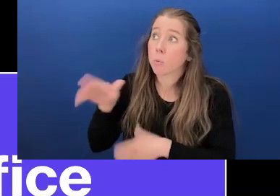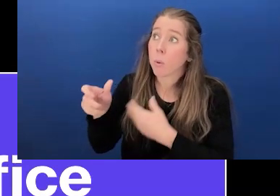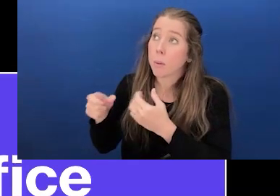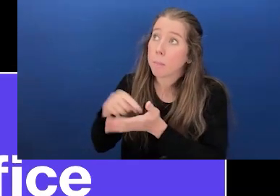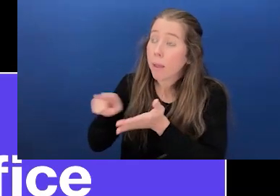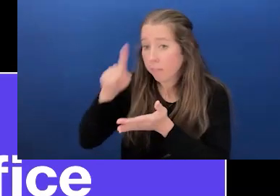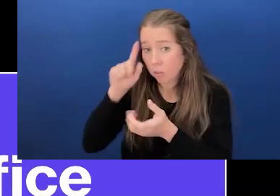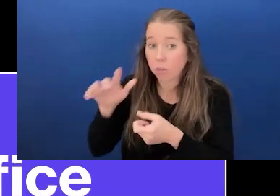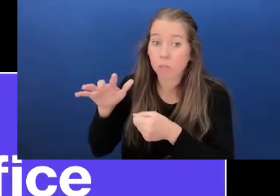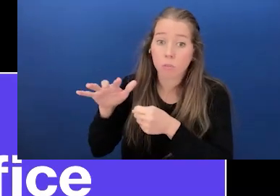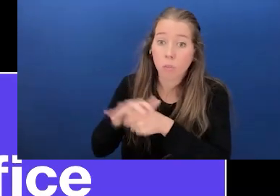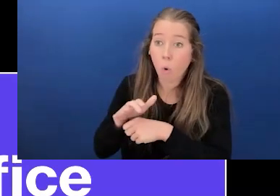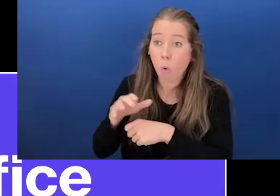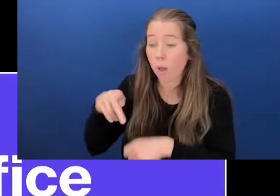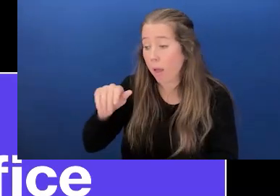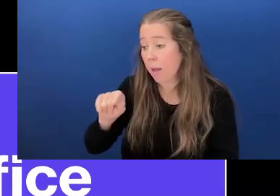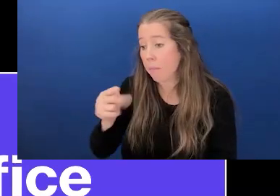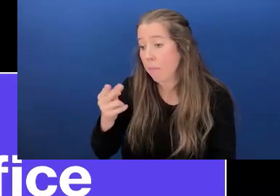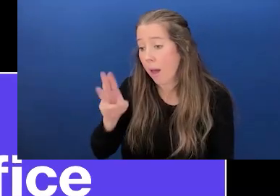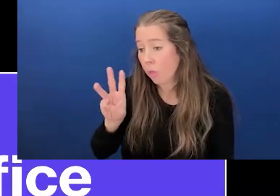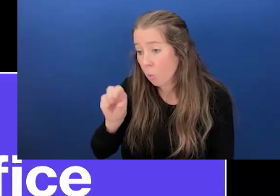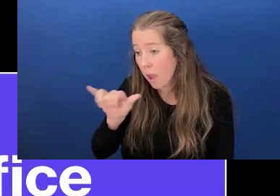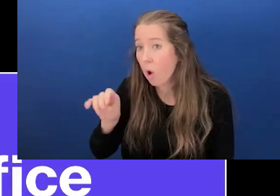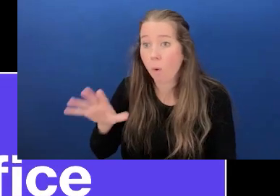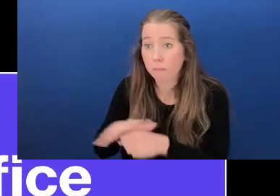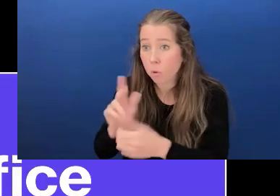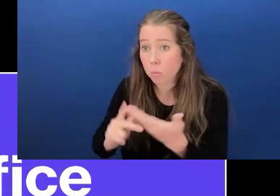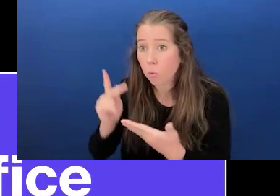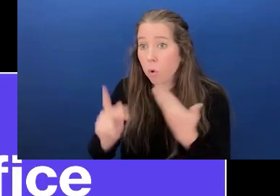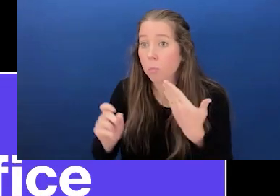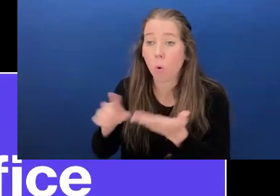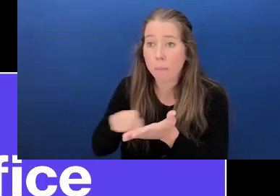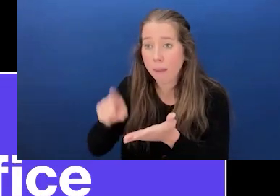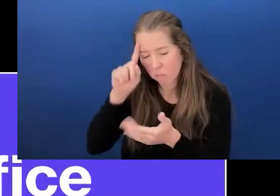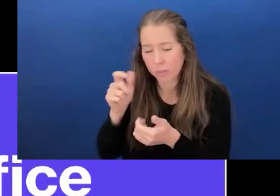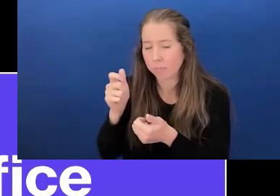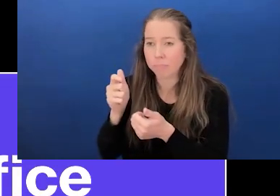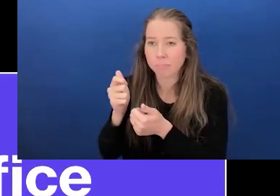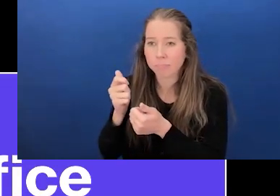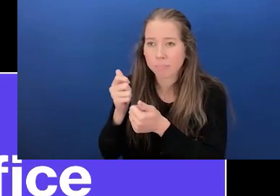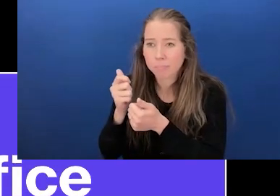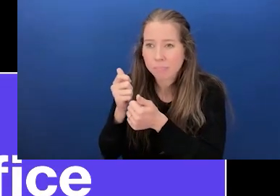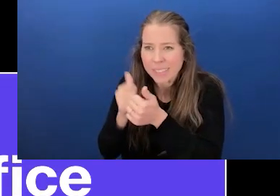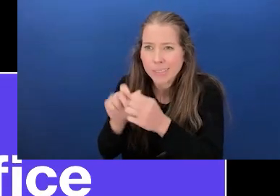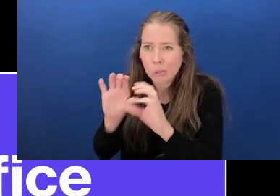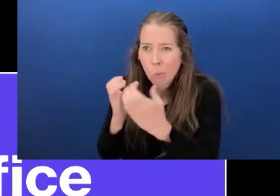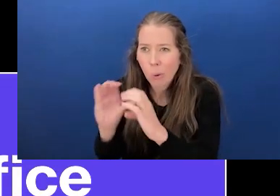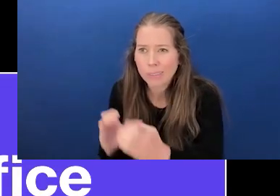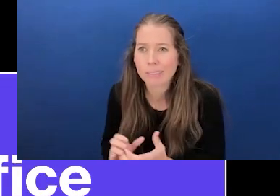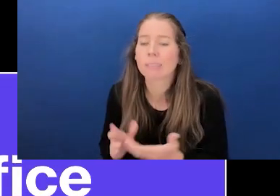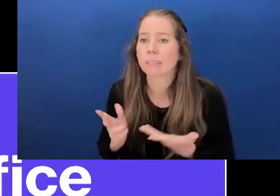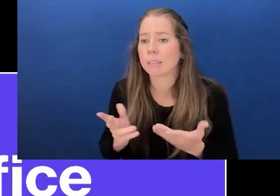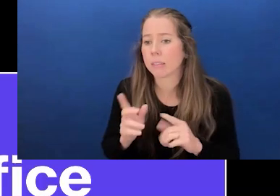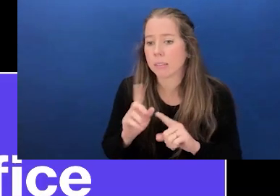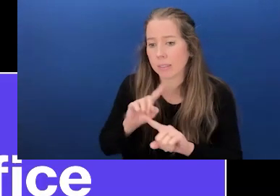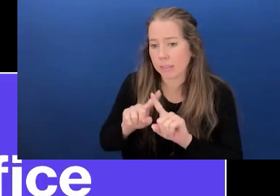whole programs, or they can also fund individual courses, depending on the